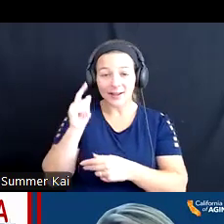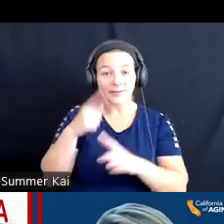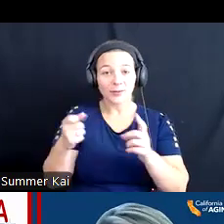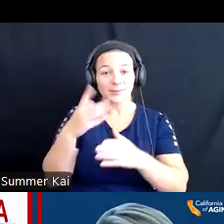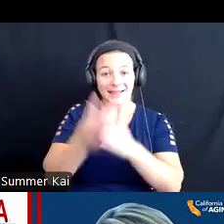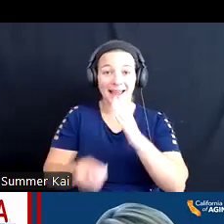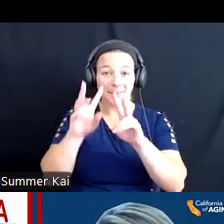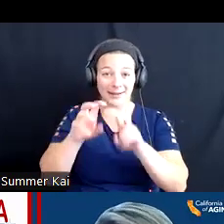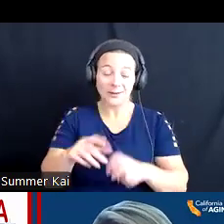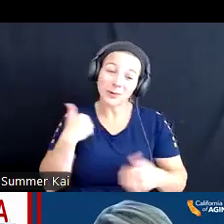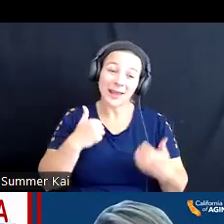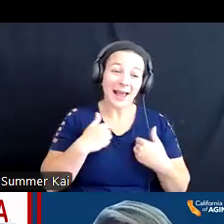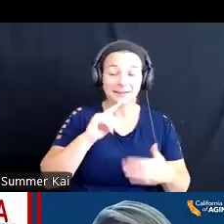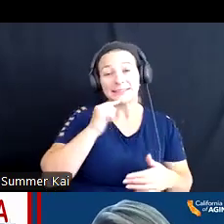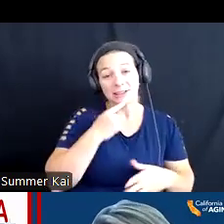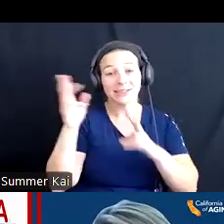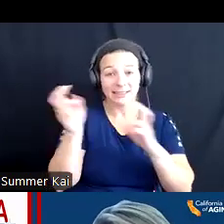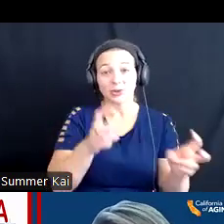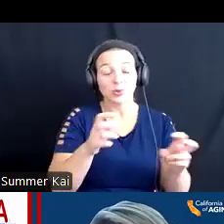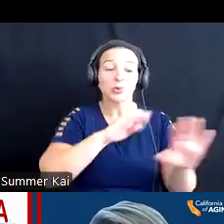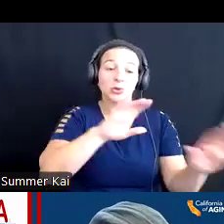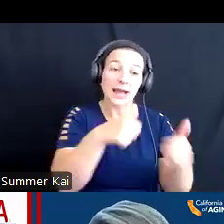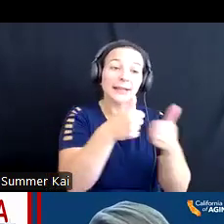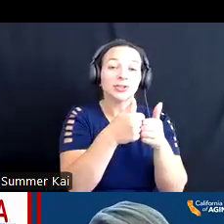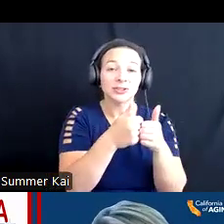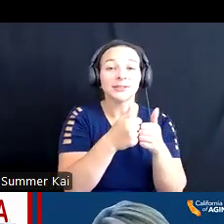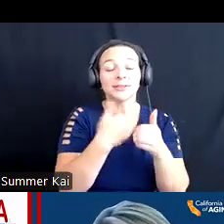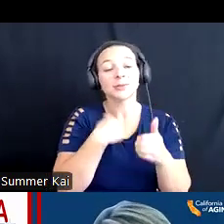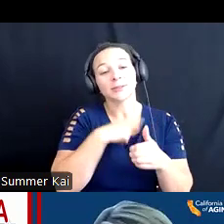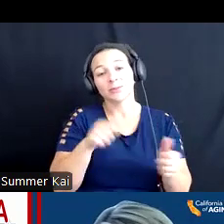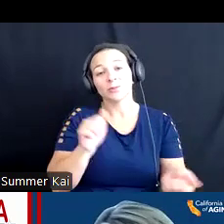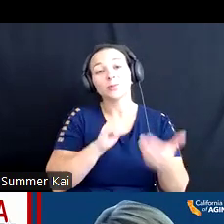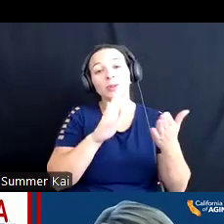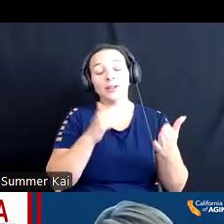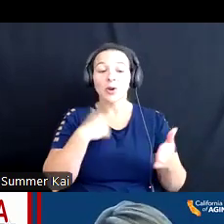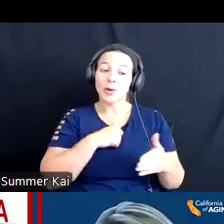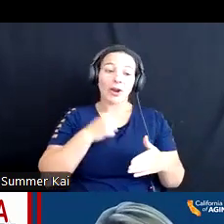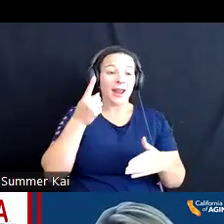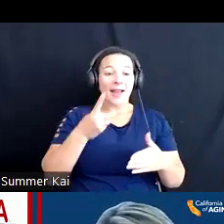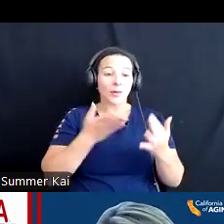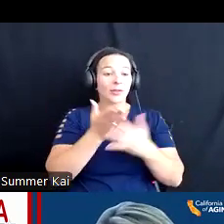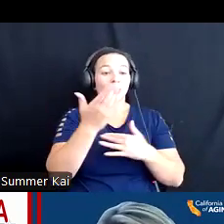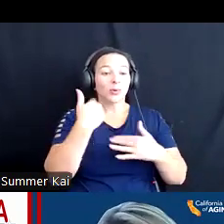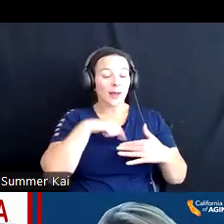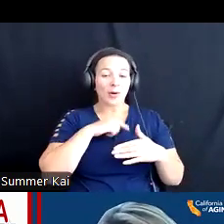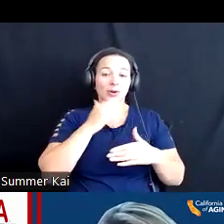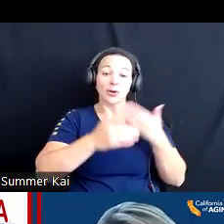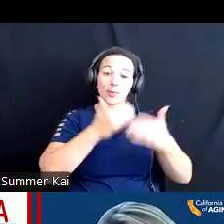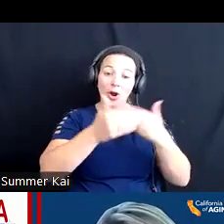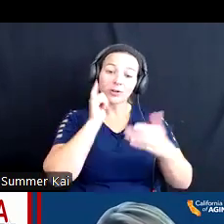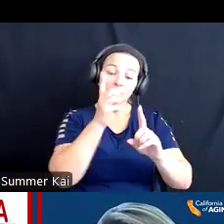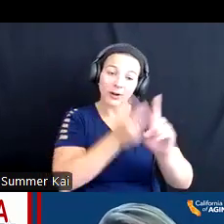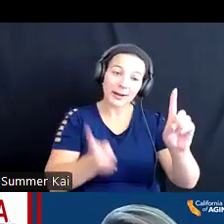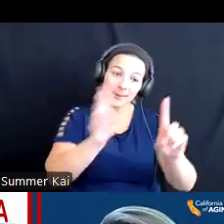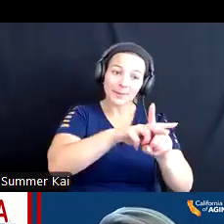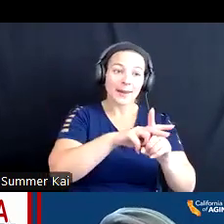are some very serious issues and challenges that we are halfway through our progress in implementing the master